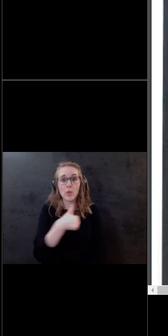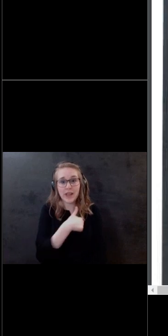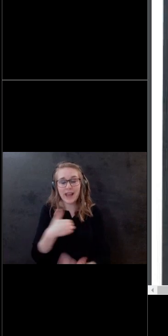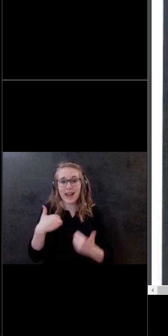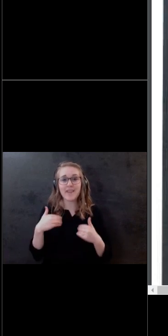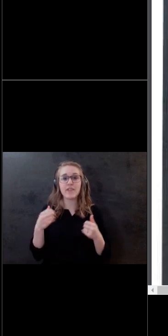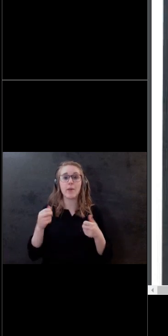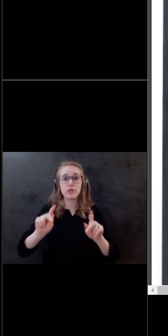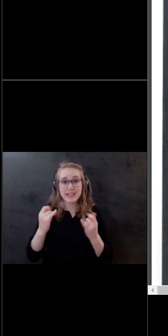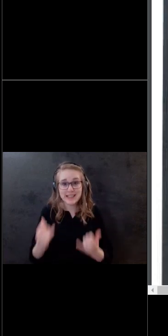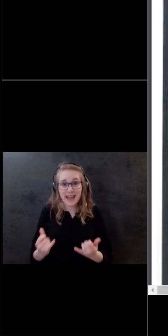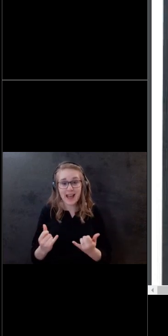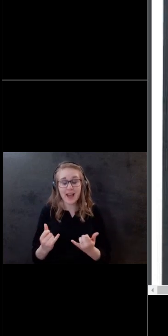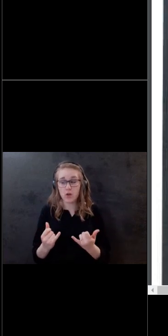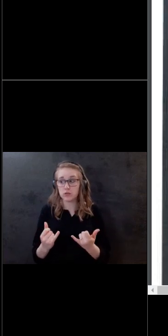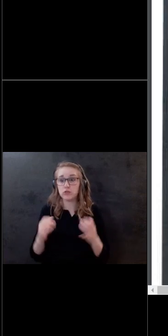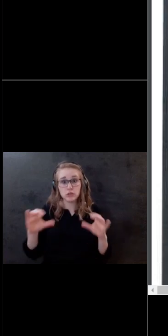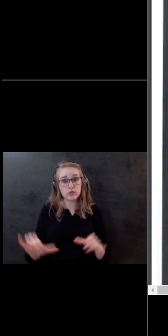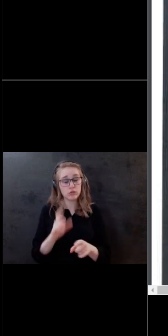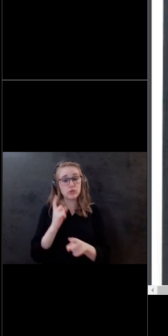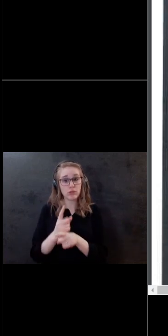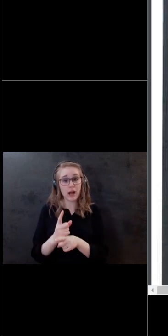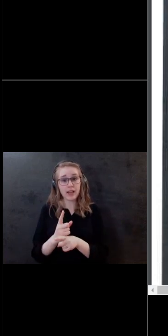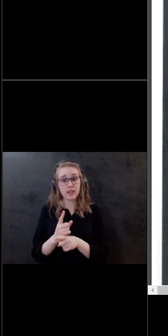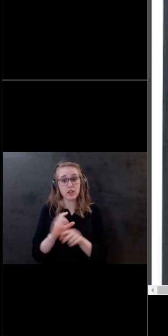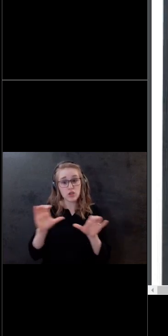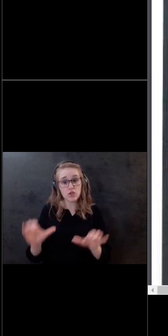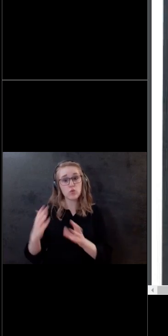to do right and do what's